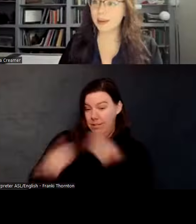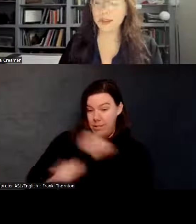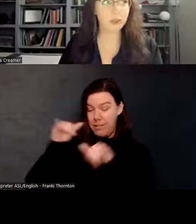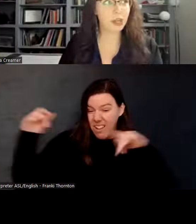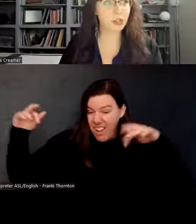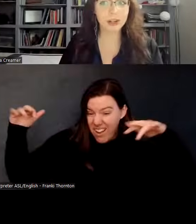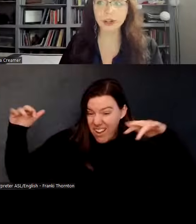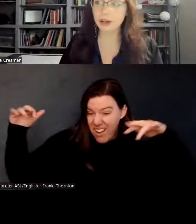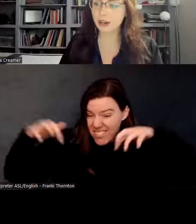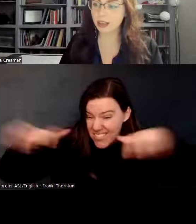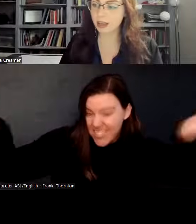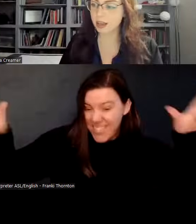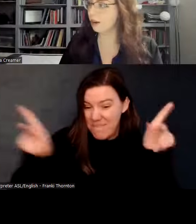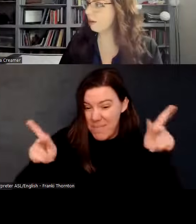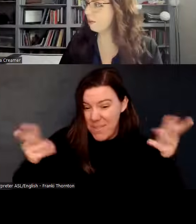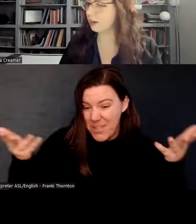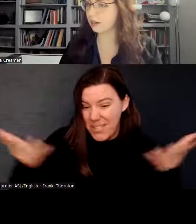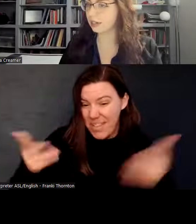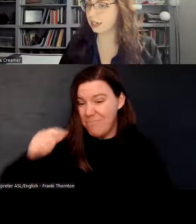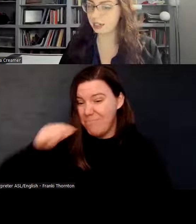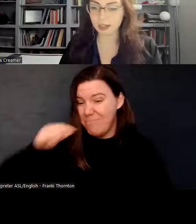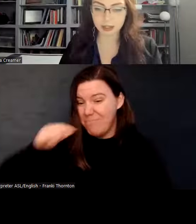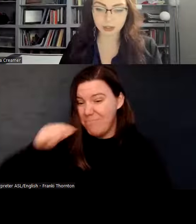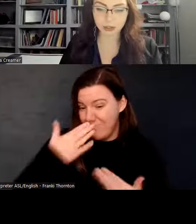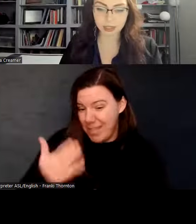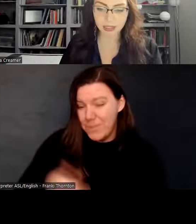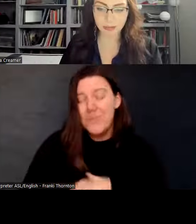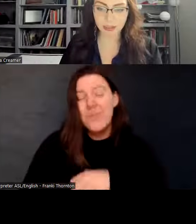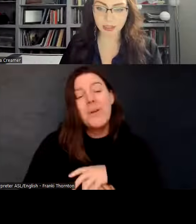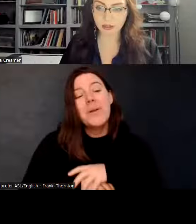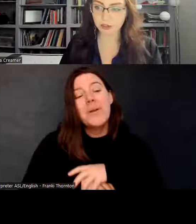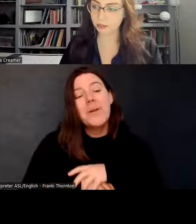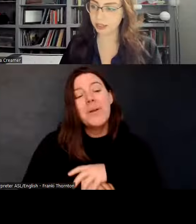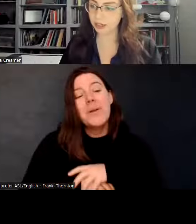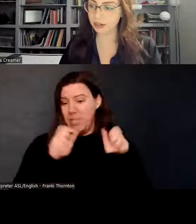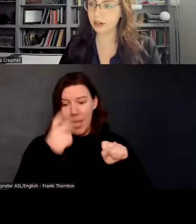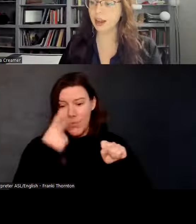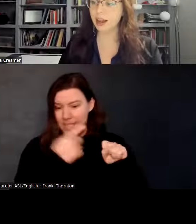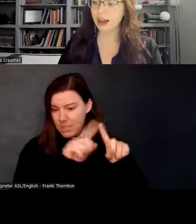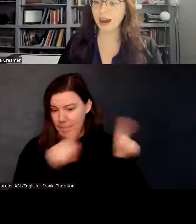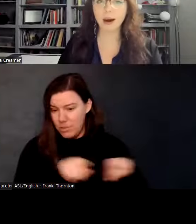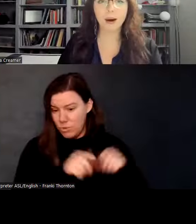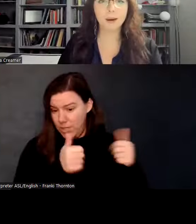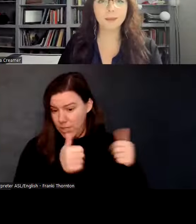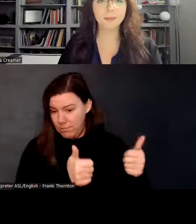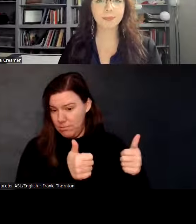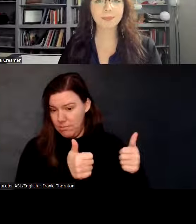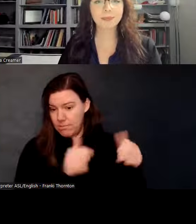I want to be sure that everyone can see the screen. I believe it should be good.